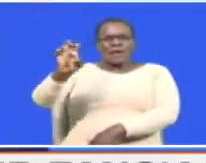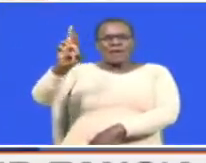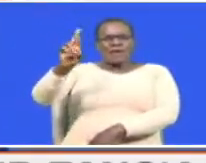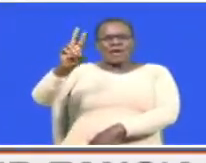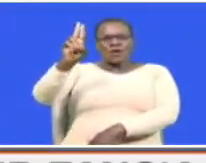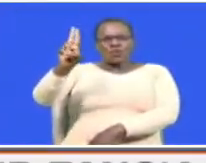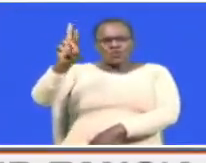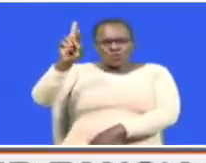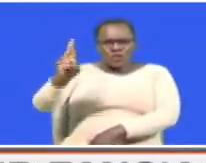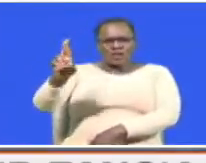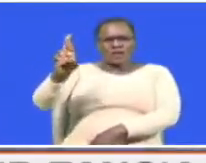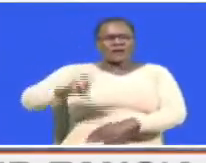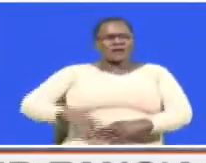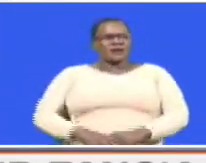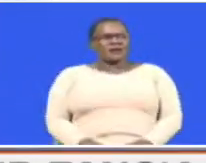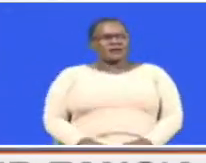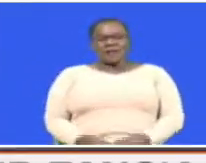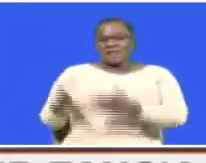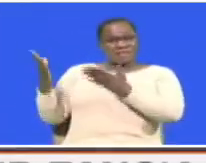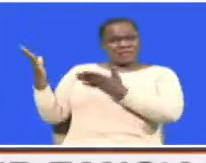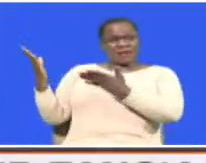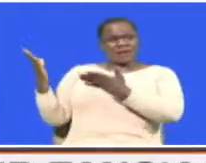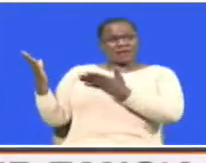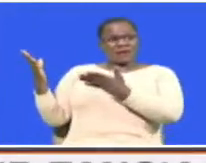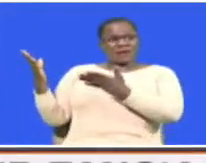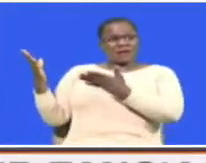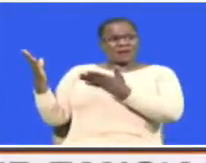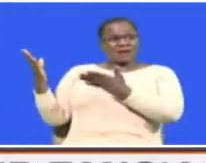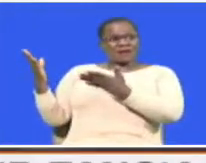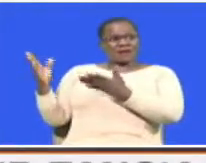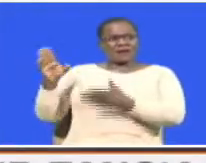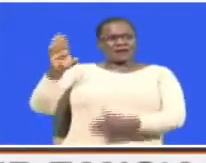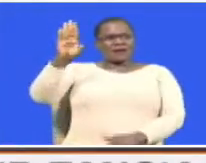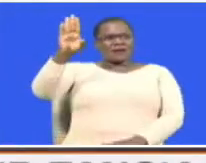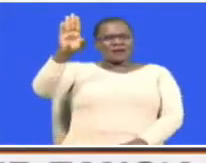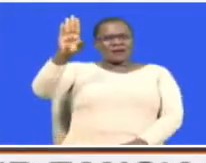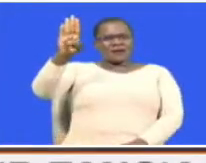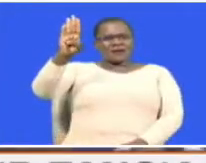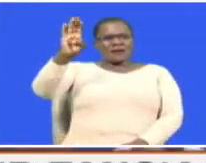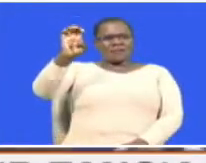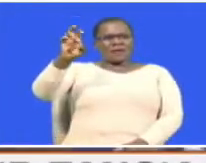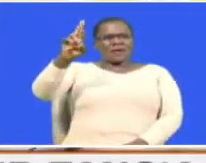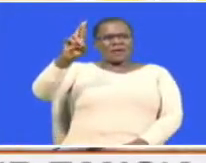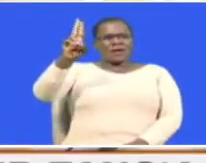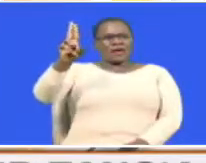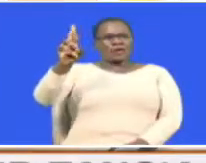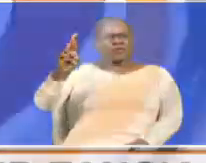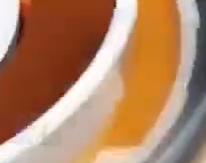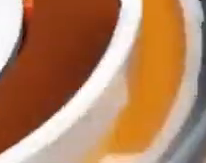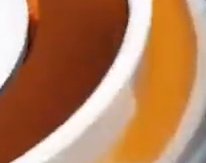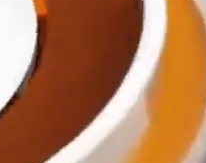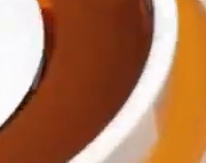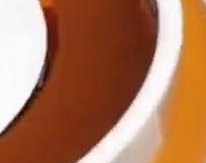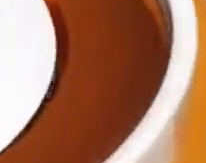Berur FM! Are they here? Berur FM, are you here?